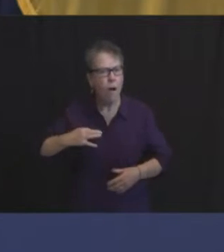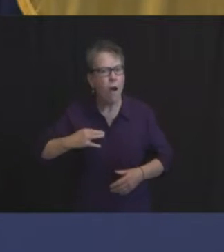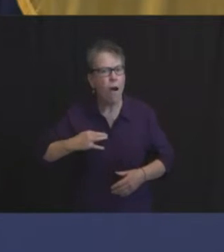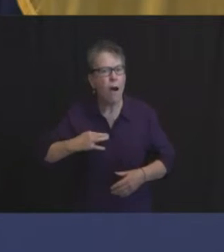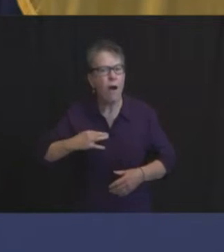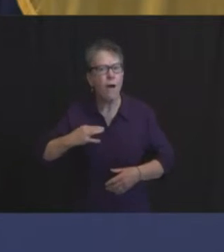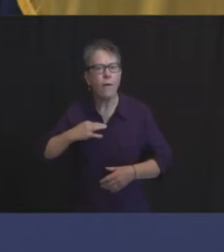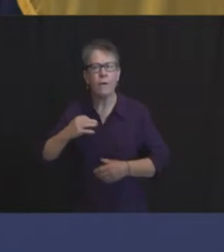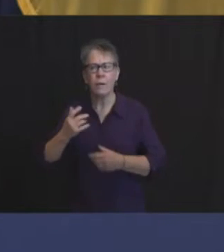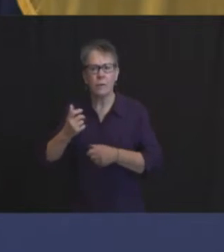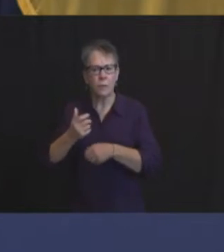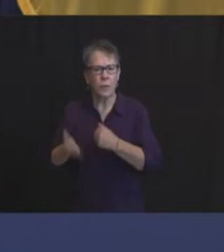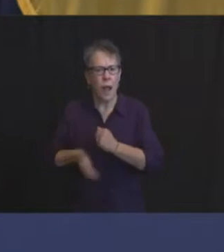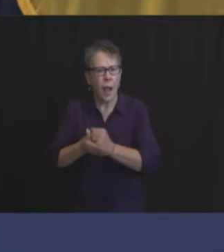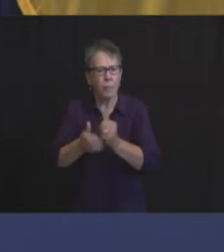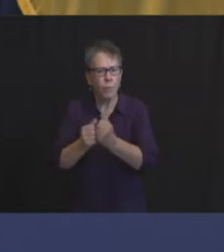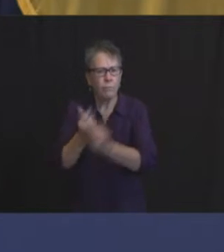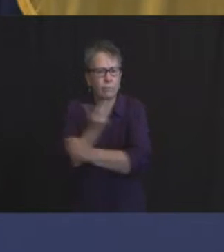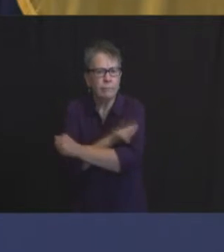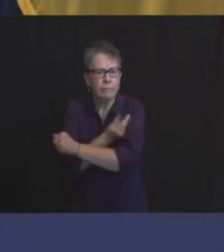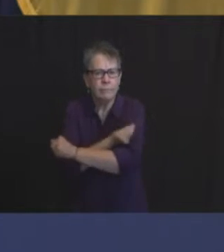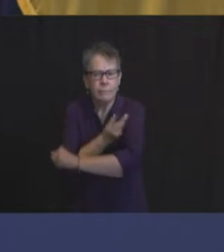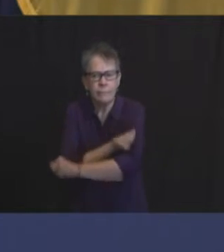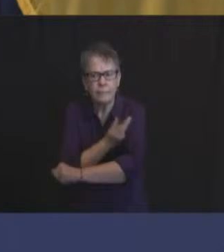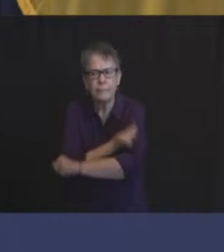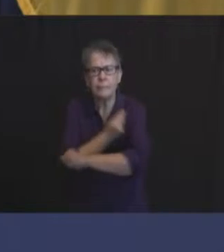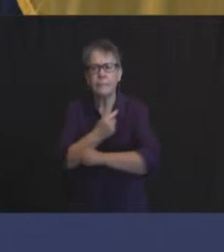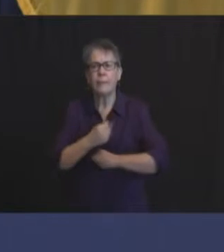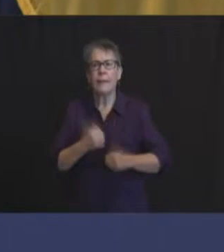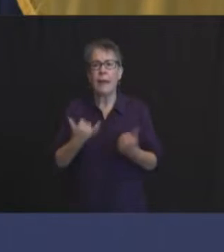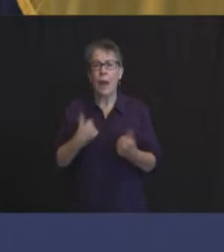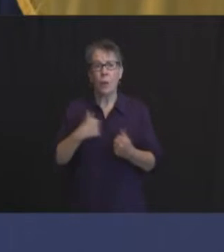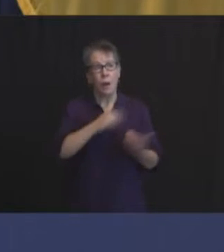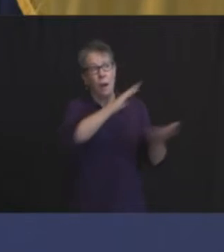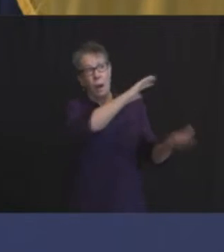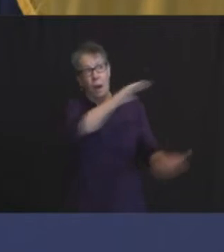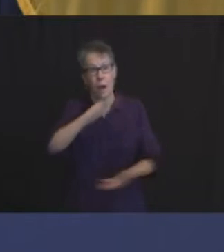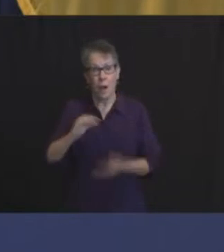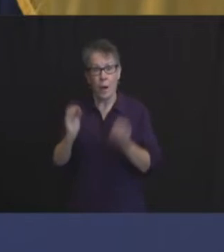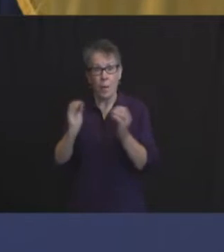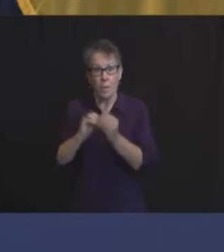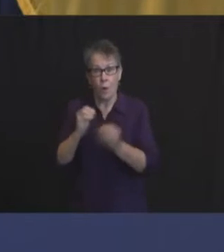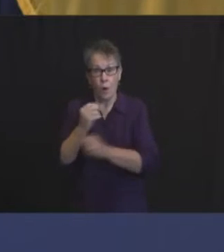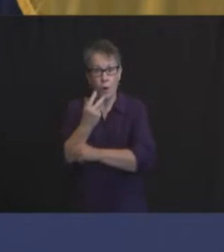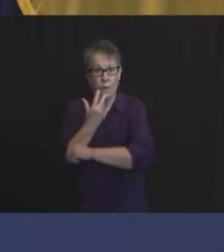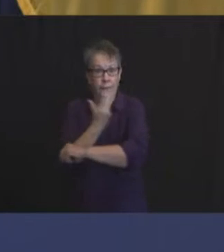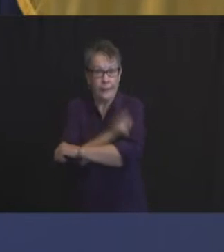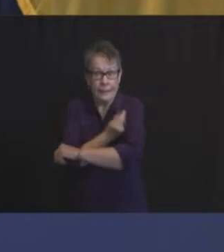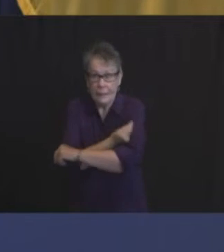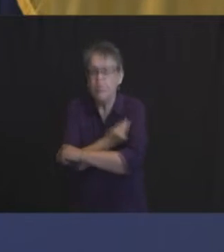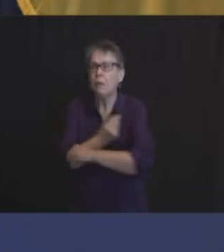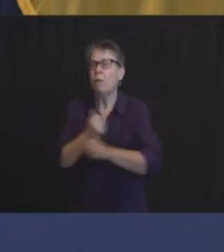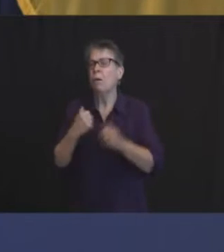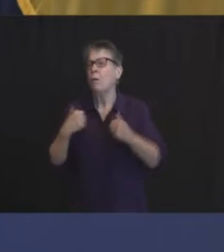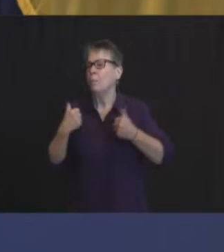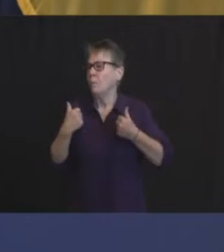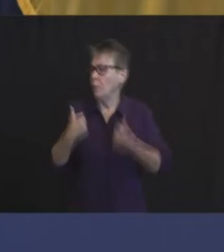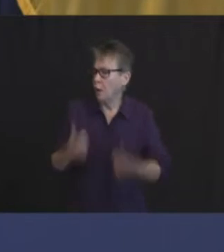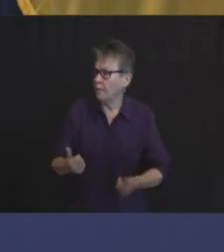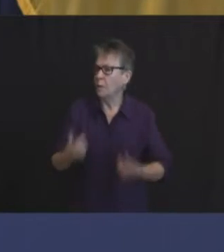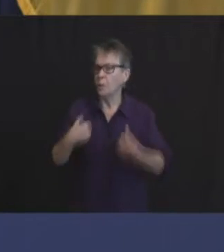get us more of the doses to put through the system. We've got the infrastructure in place. I'm completely confident of